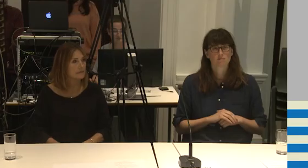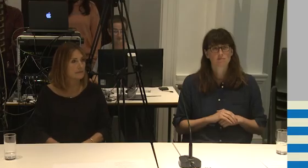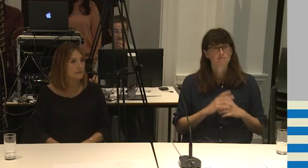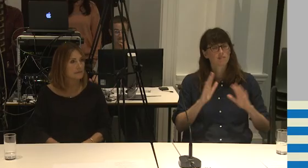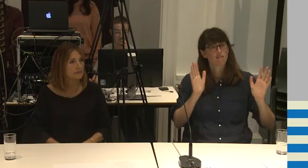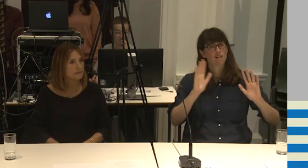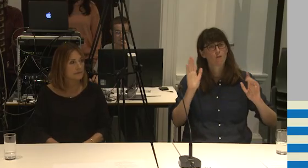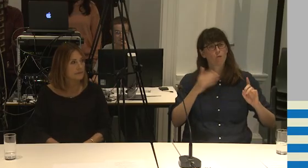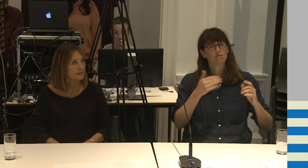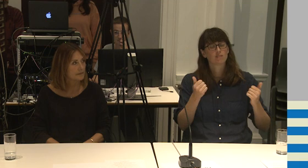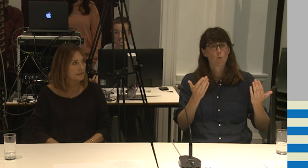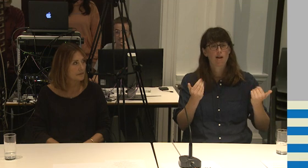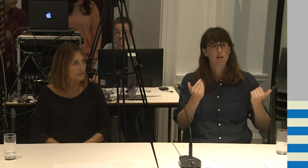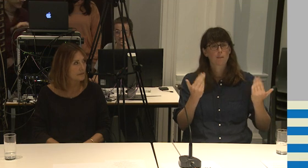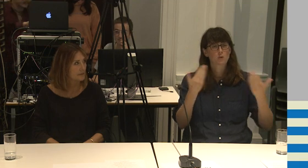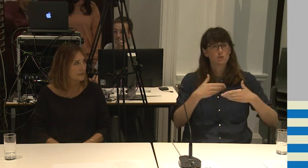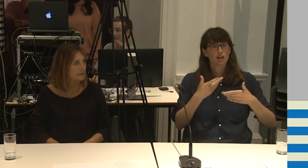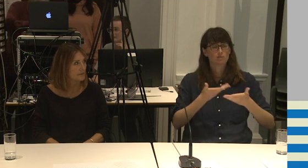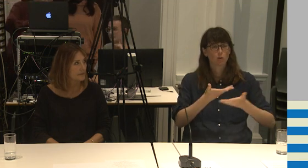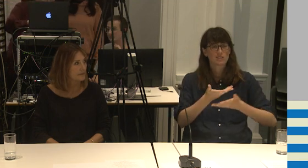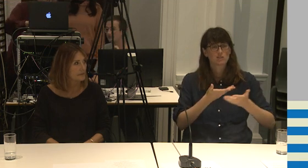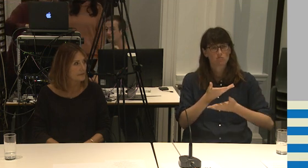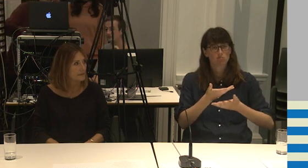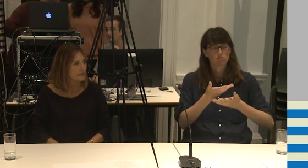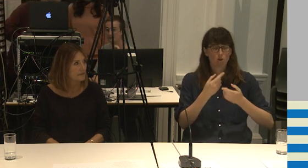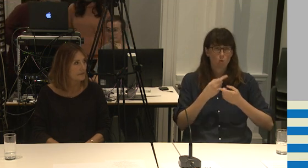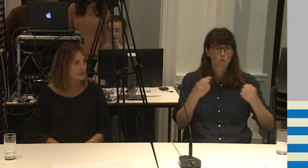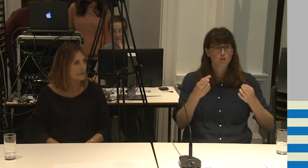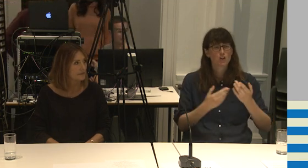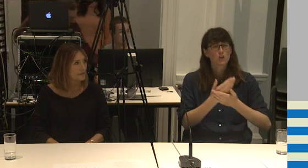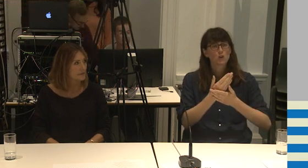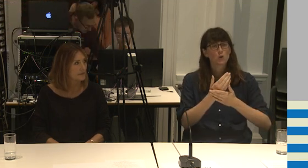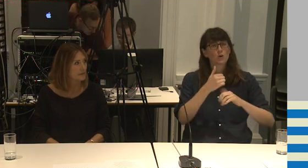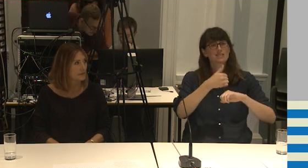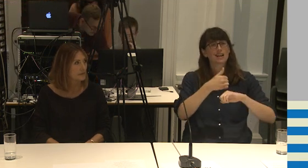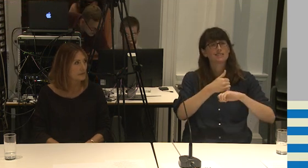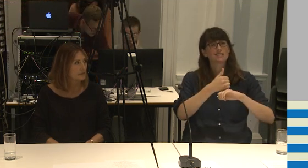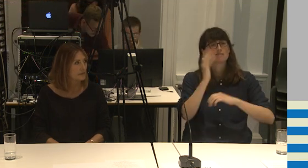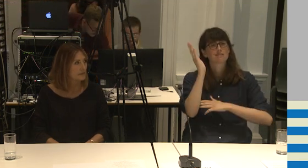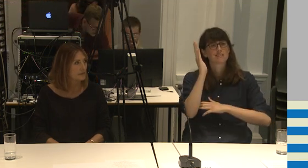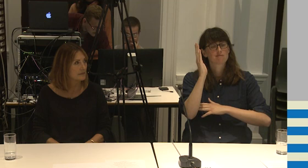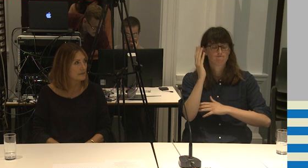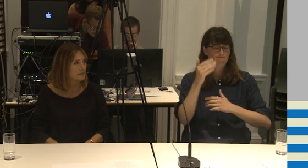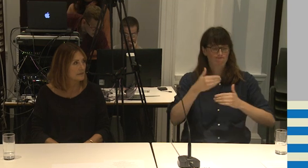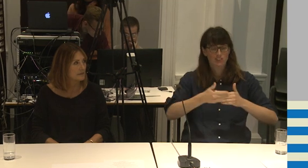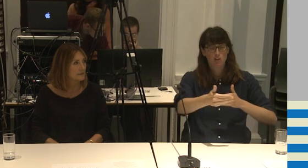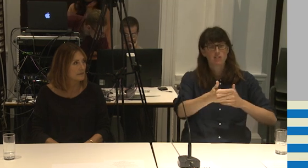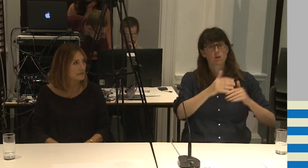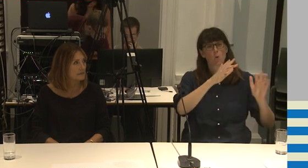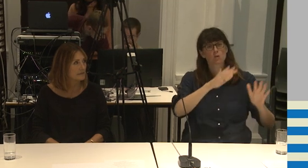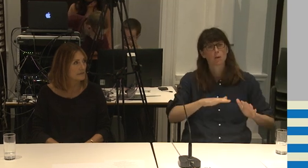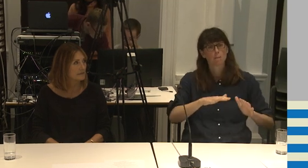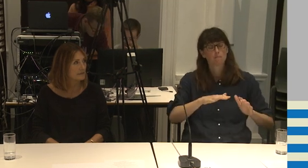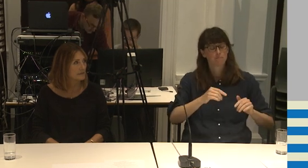So hi, everyone, and welcome to tonight's conversation, which launches the new standards lecture series this autumn. The series aims